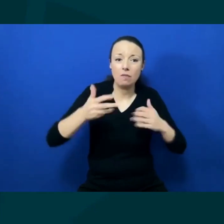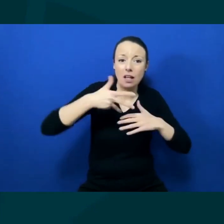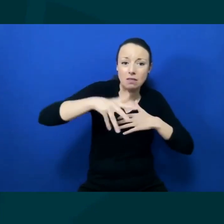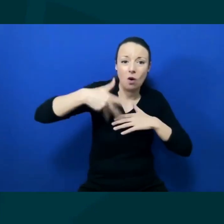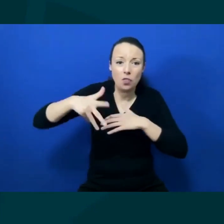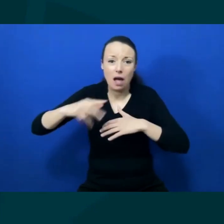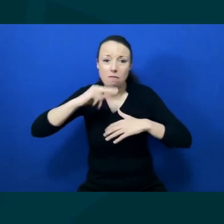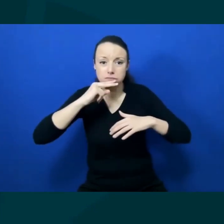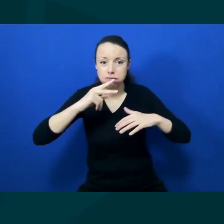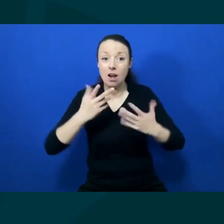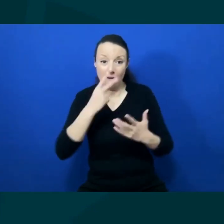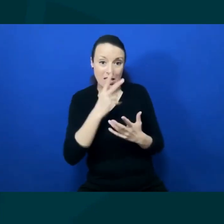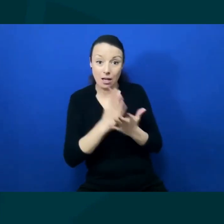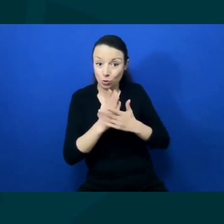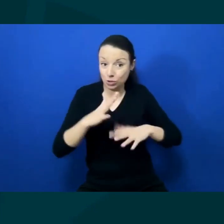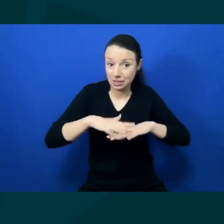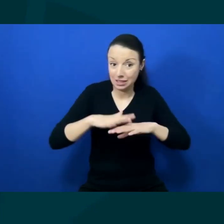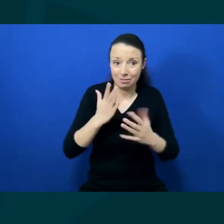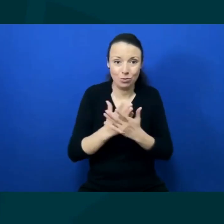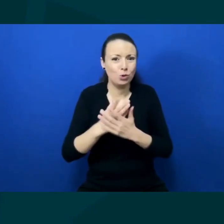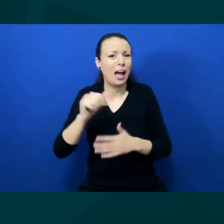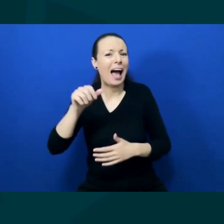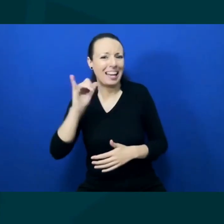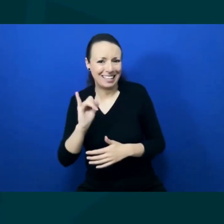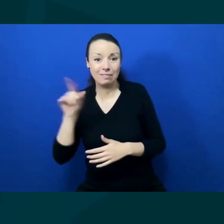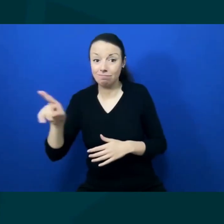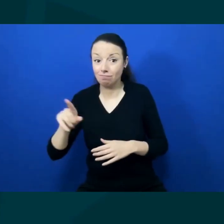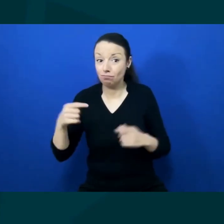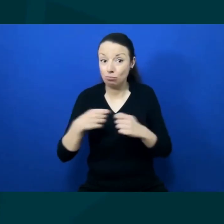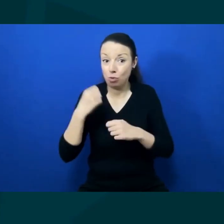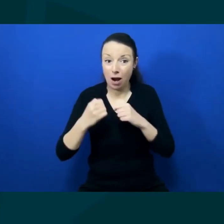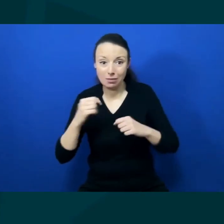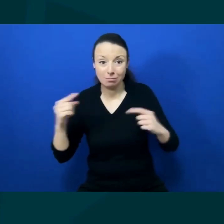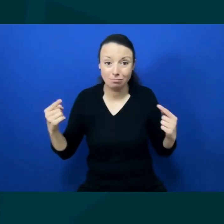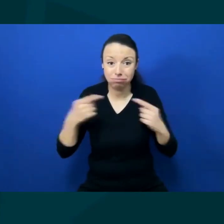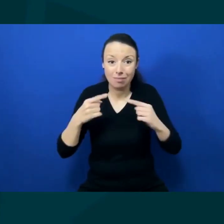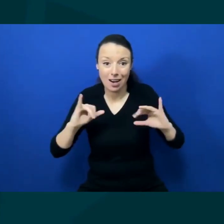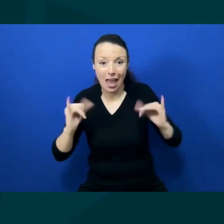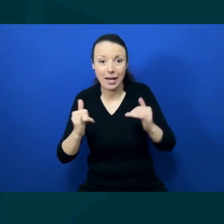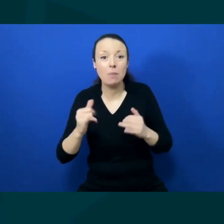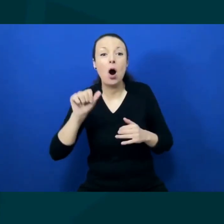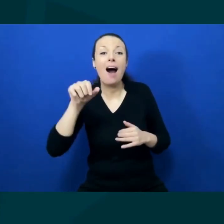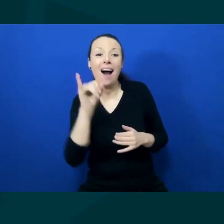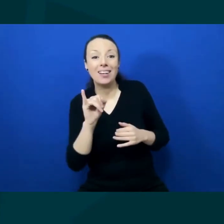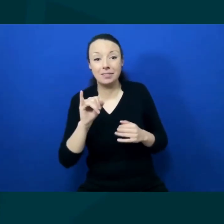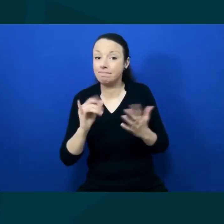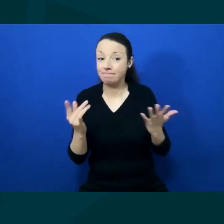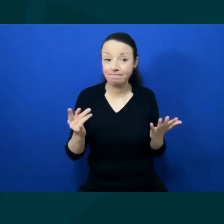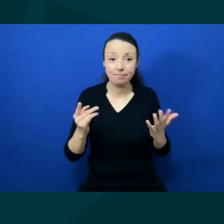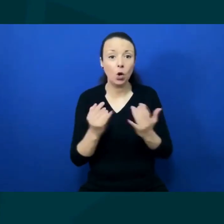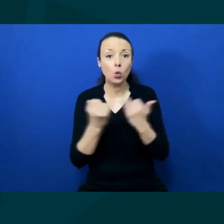drainage system. This system was created with the use of AI,